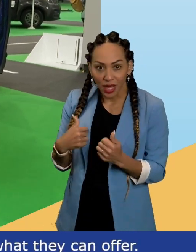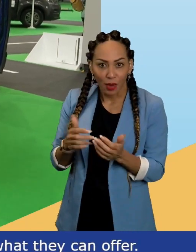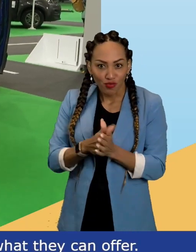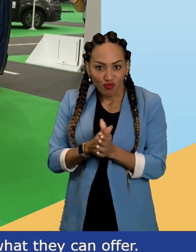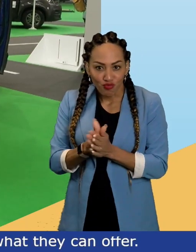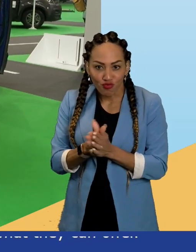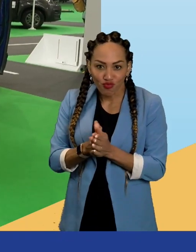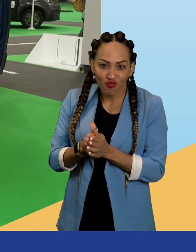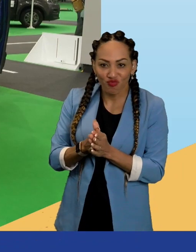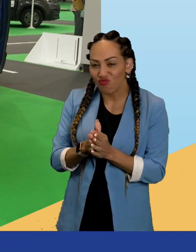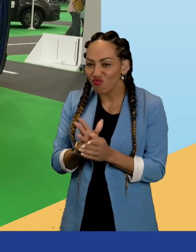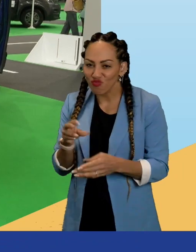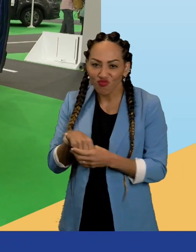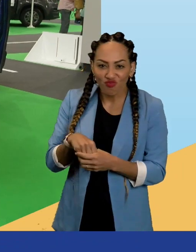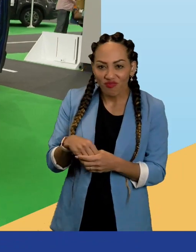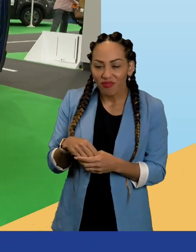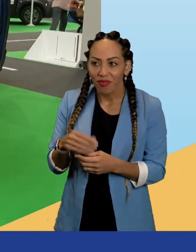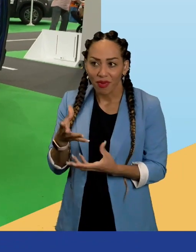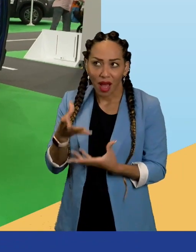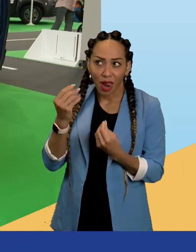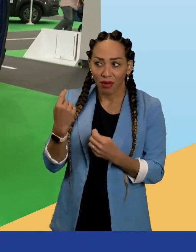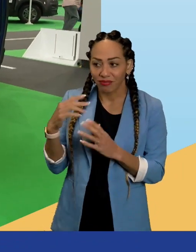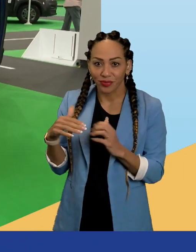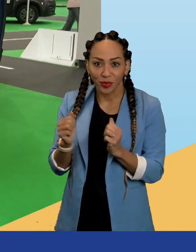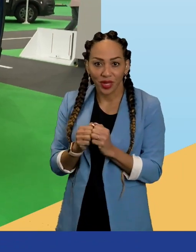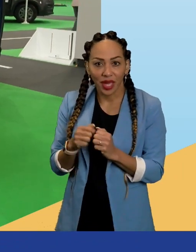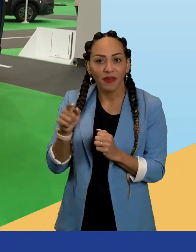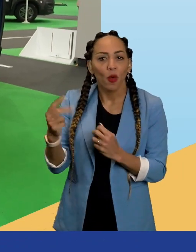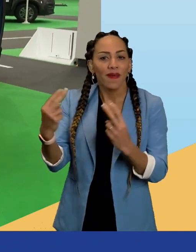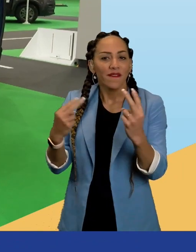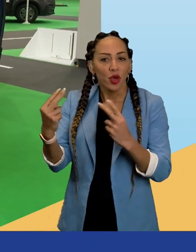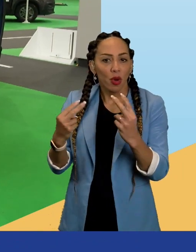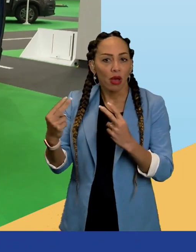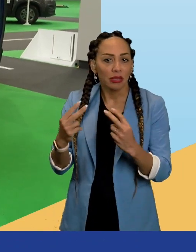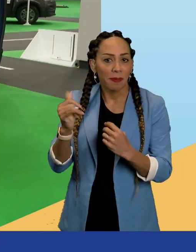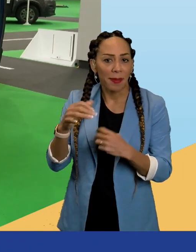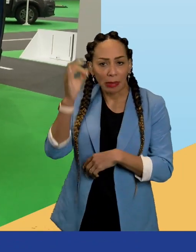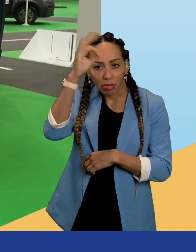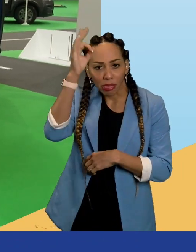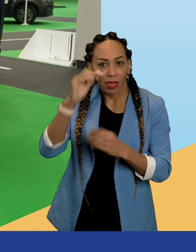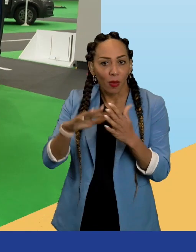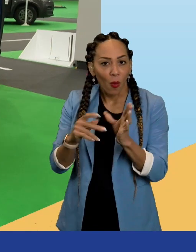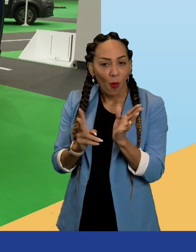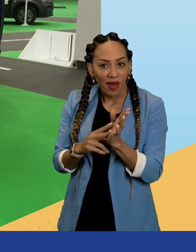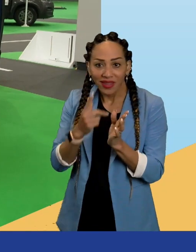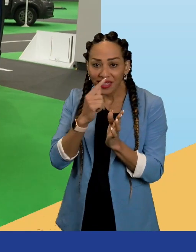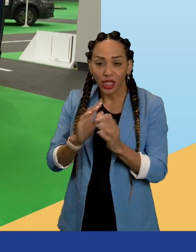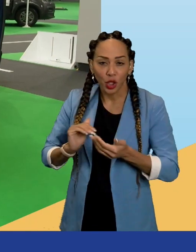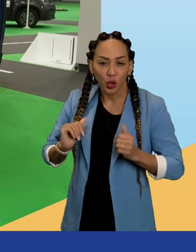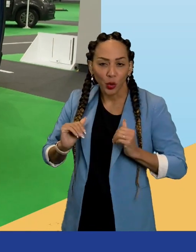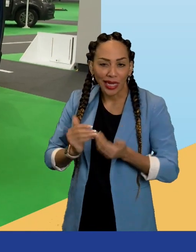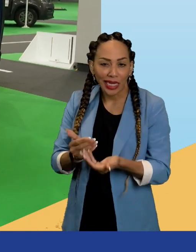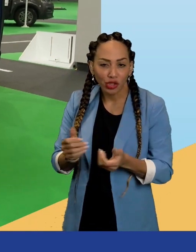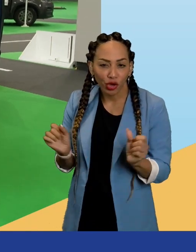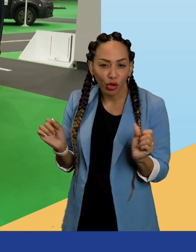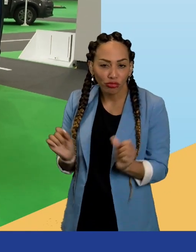this. I've learned a little bit about this over the weekend, but for our viewers at home, who maybe don't know much about WAVs, can you give them a little bit of an intro about some of the vehicles